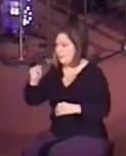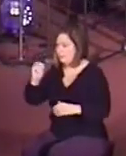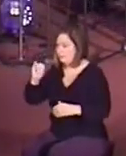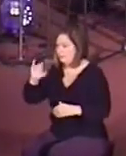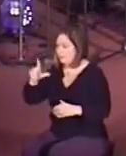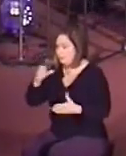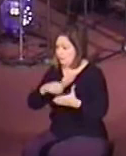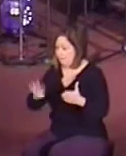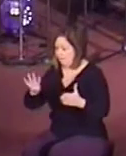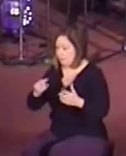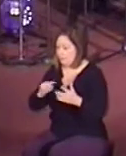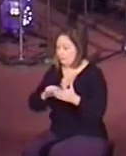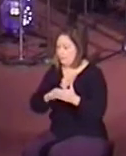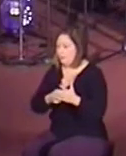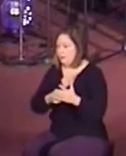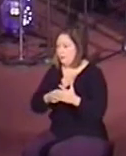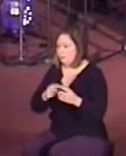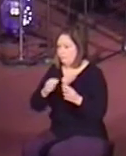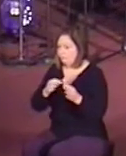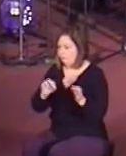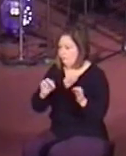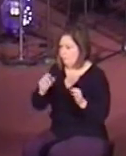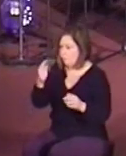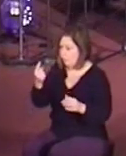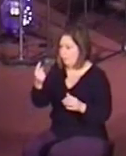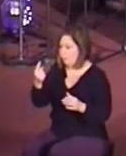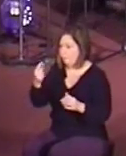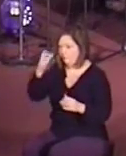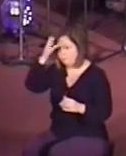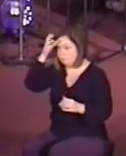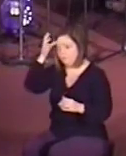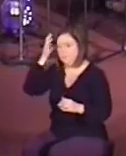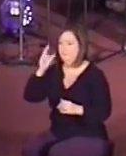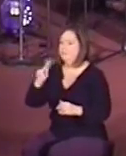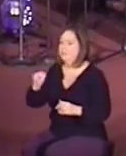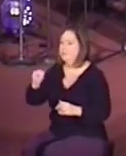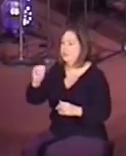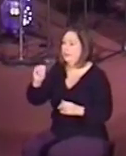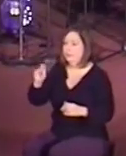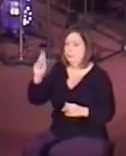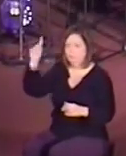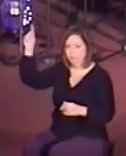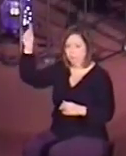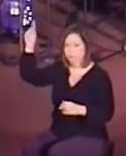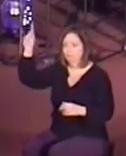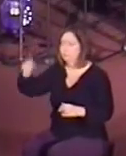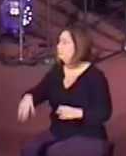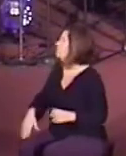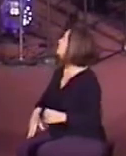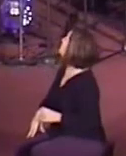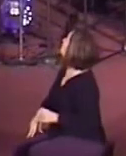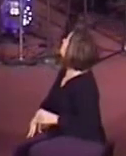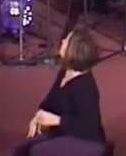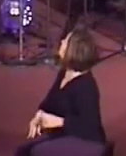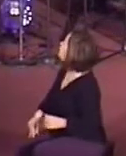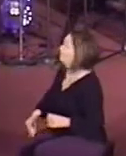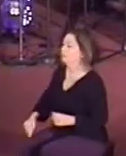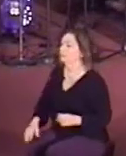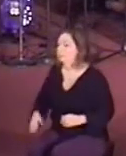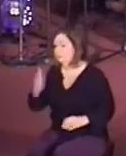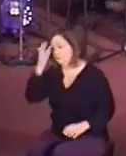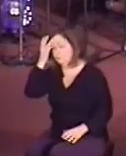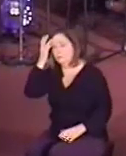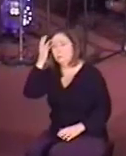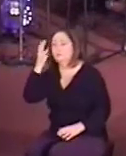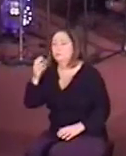1, it says, Nebuchadnezzar the king, to all peoples, nations, and languages that dwell in all the